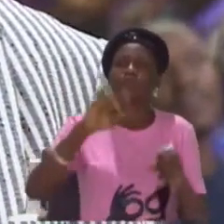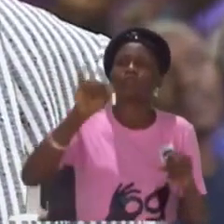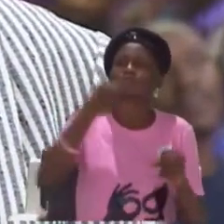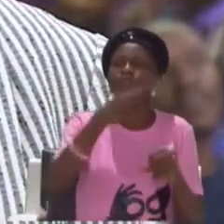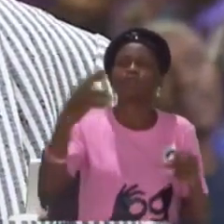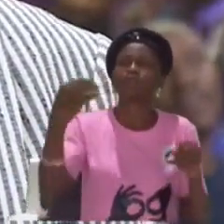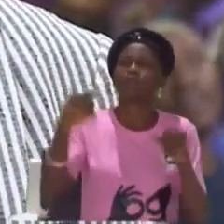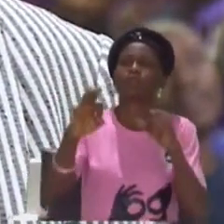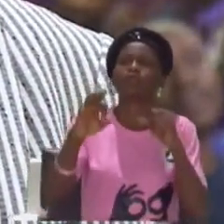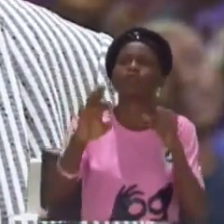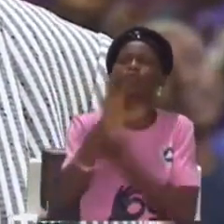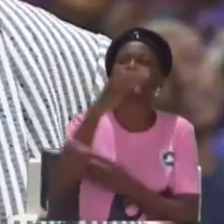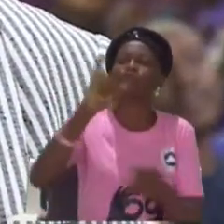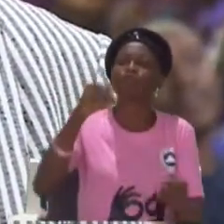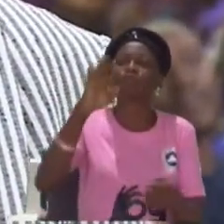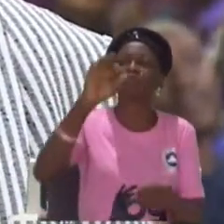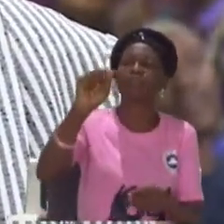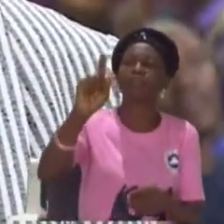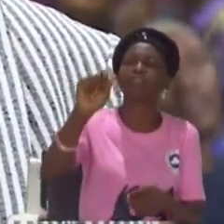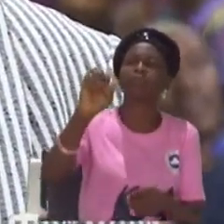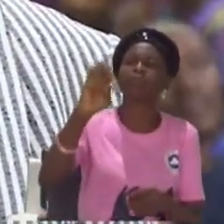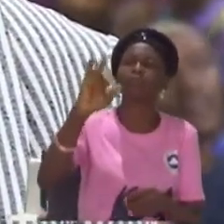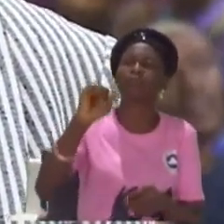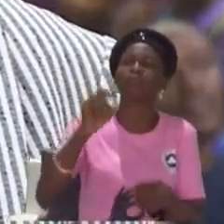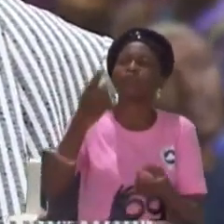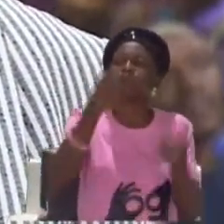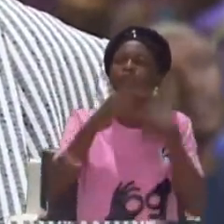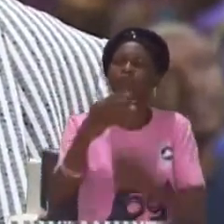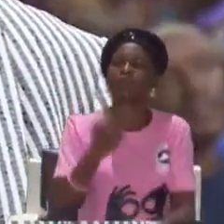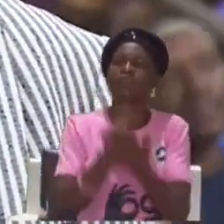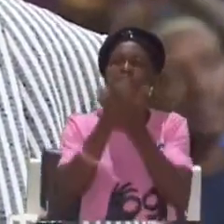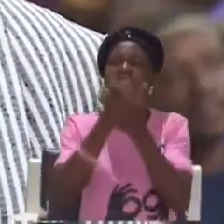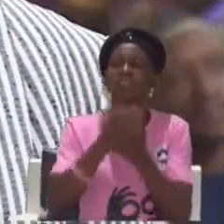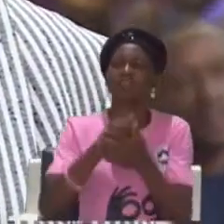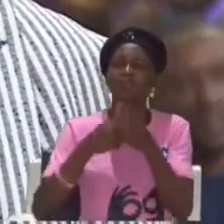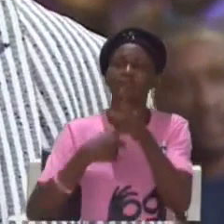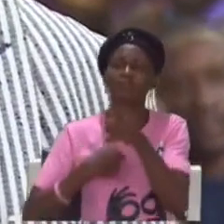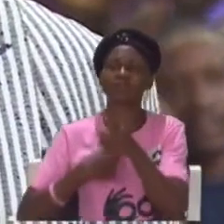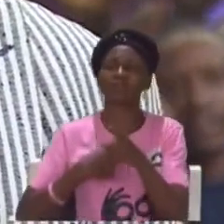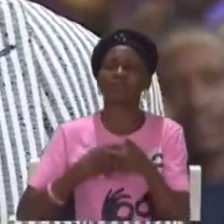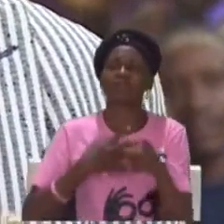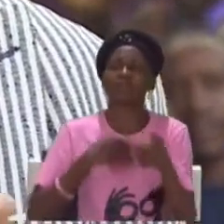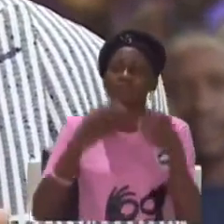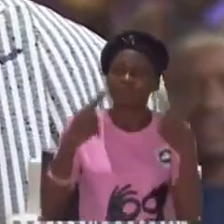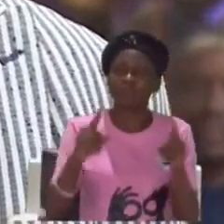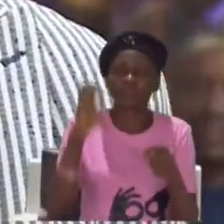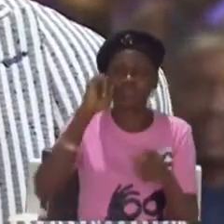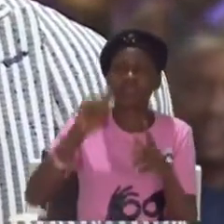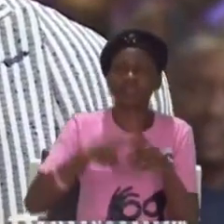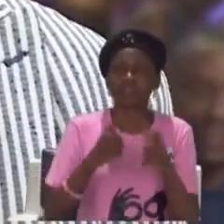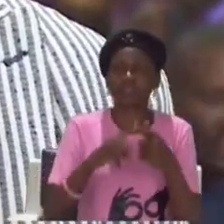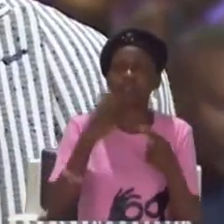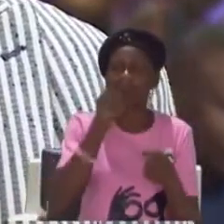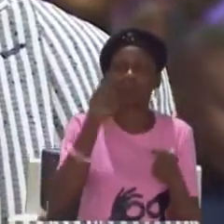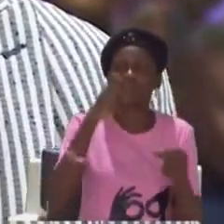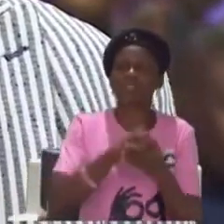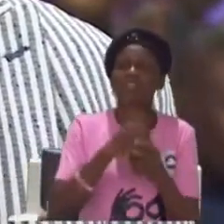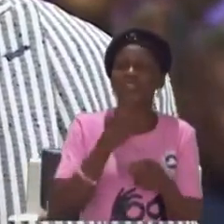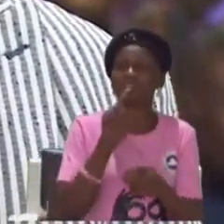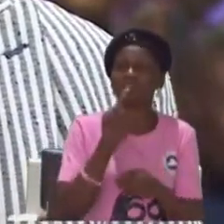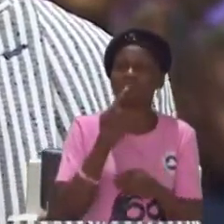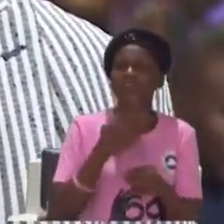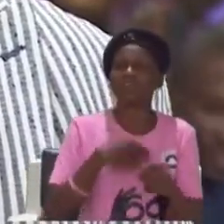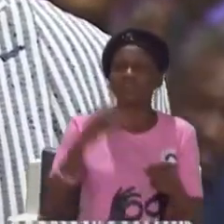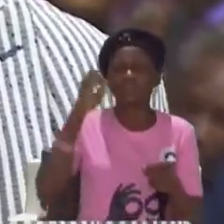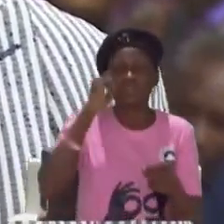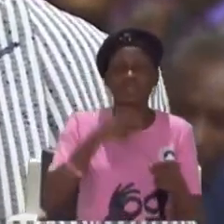Adeboye, Jehovah El Adeboye, come and help me. And suddenly I started speaking in tongues. And my